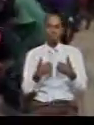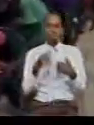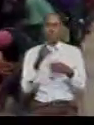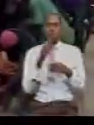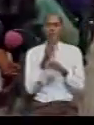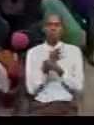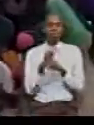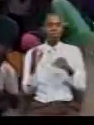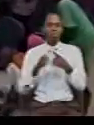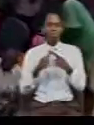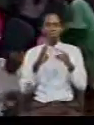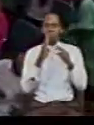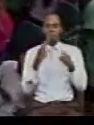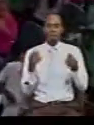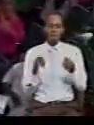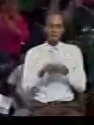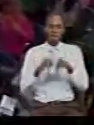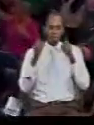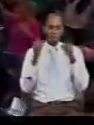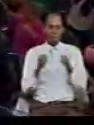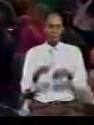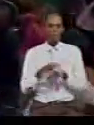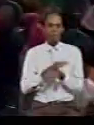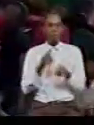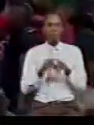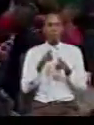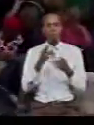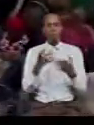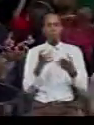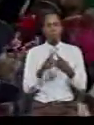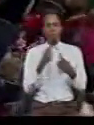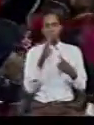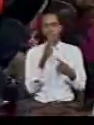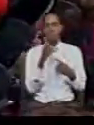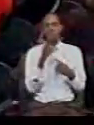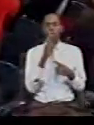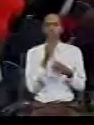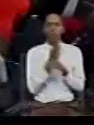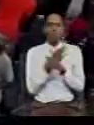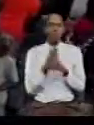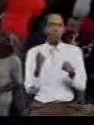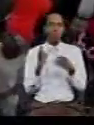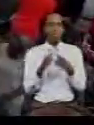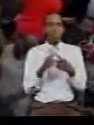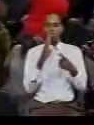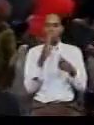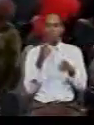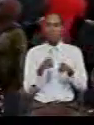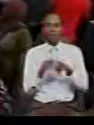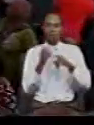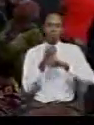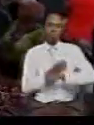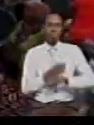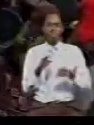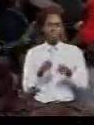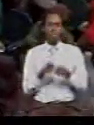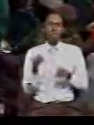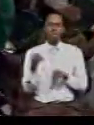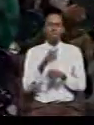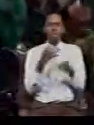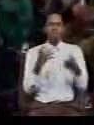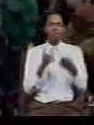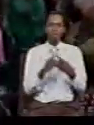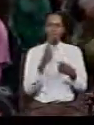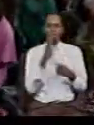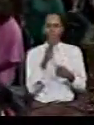to be as powerful as you want to be. You're free to be as protected as you want to be. You're free to